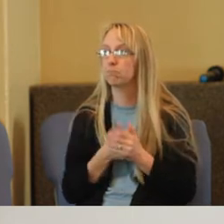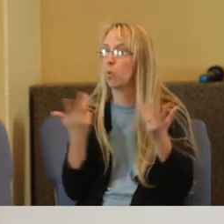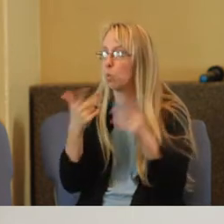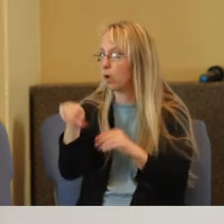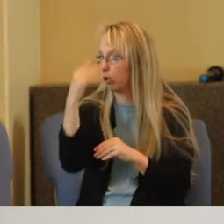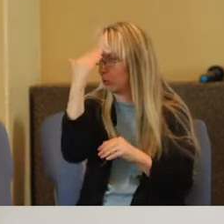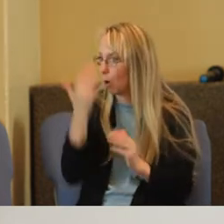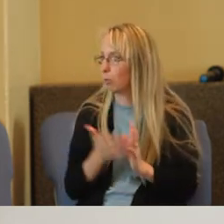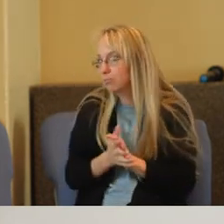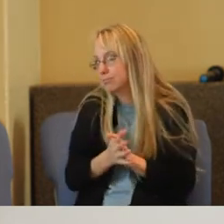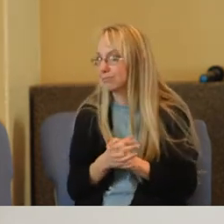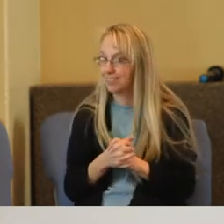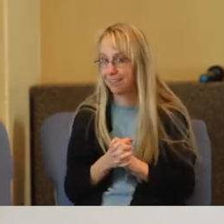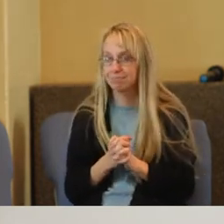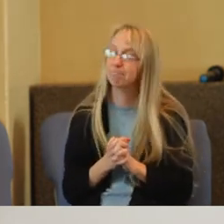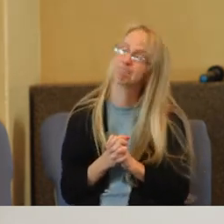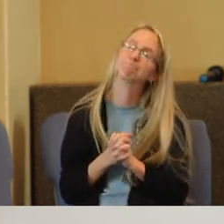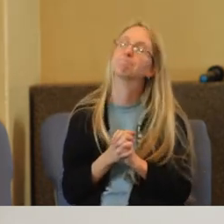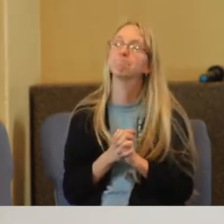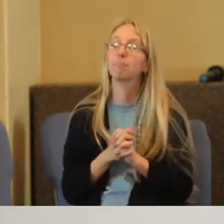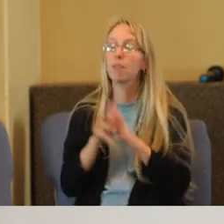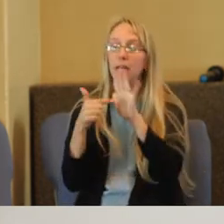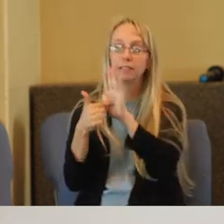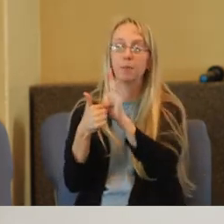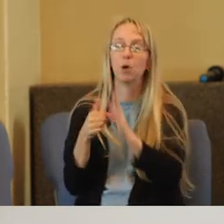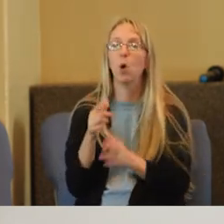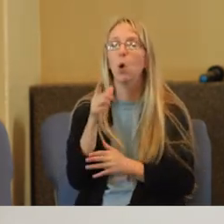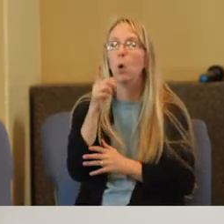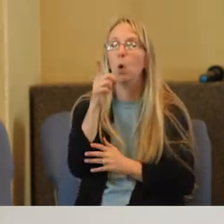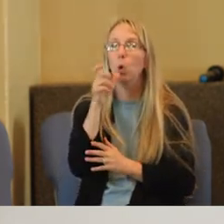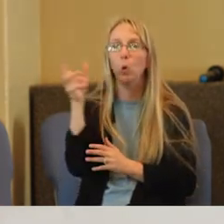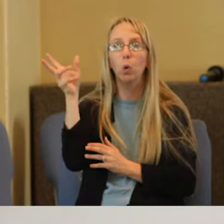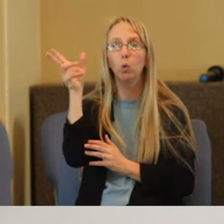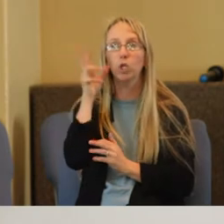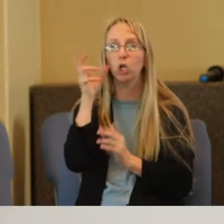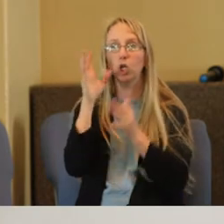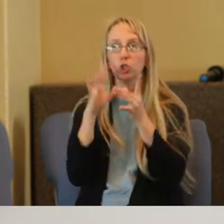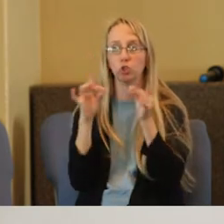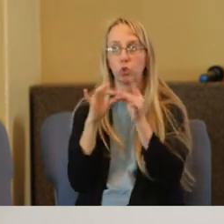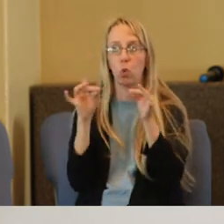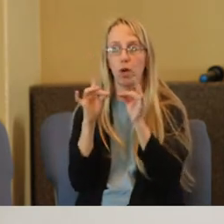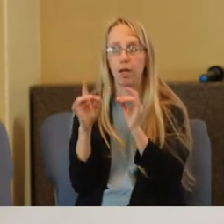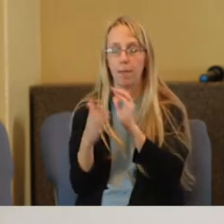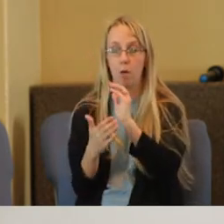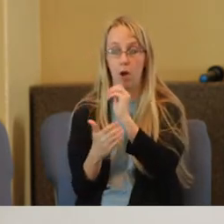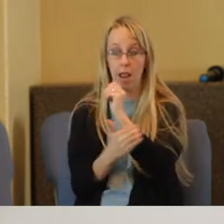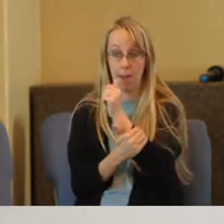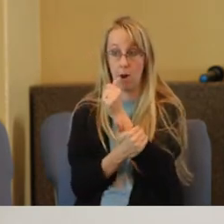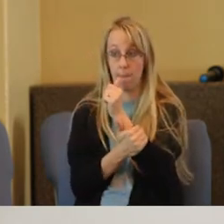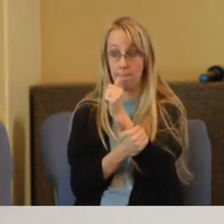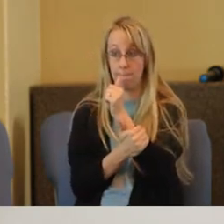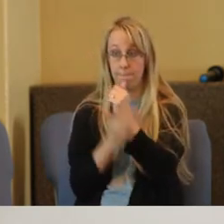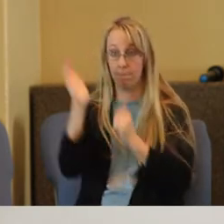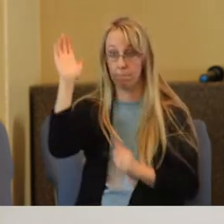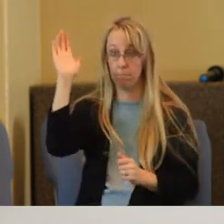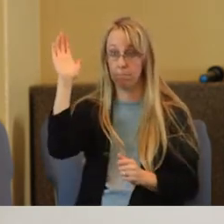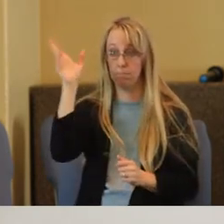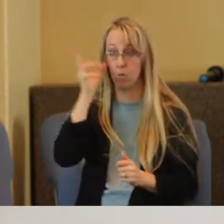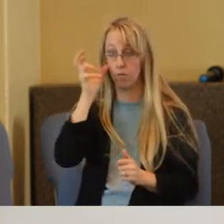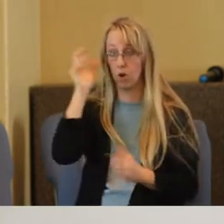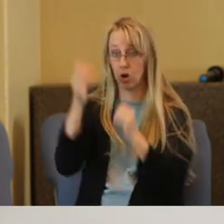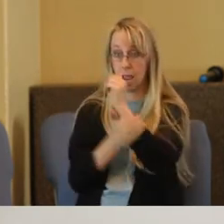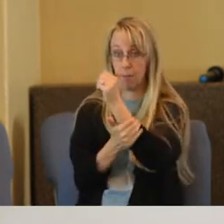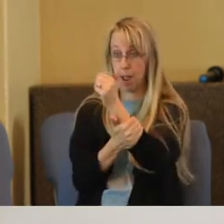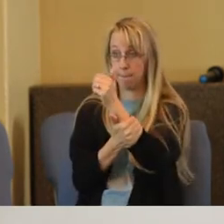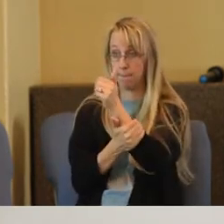what you know, per se, okay? For instance, who has heard of Abraham in the Bible?